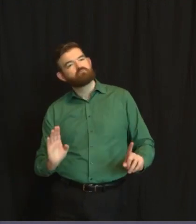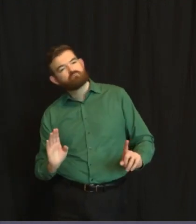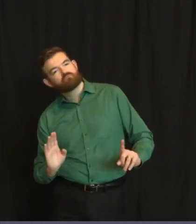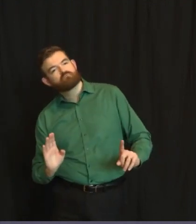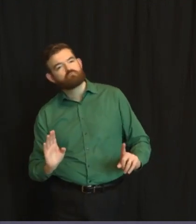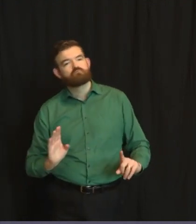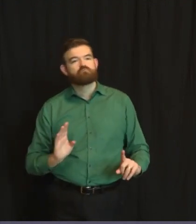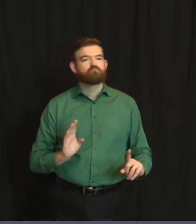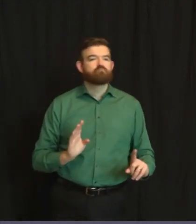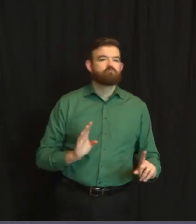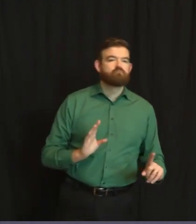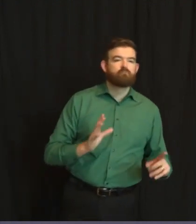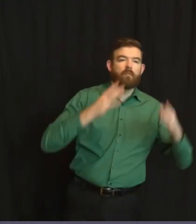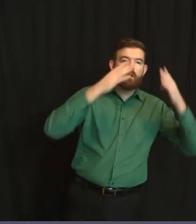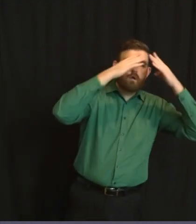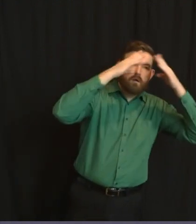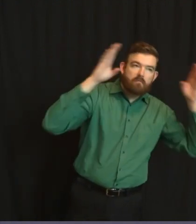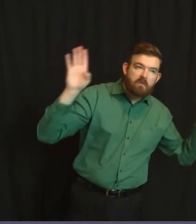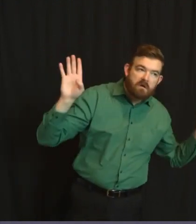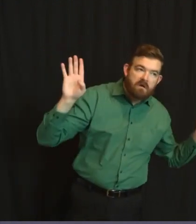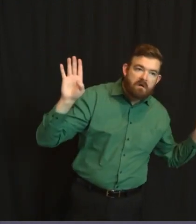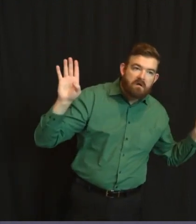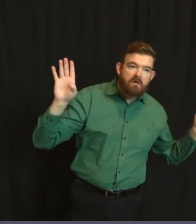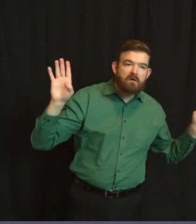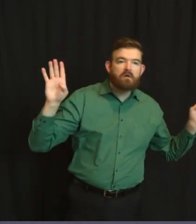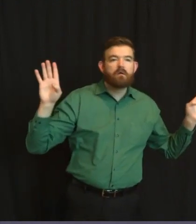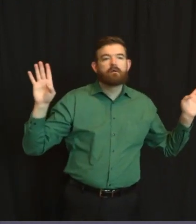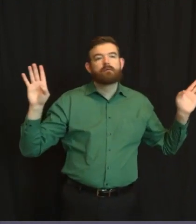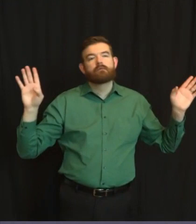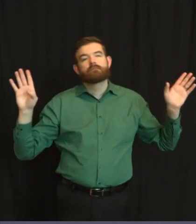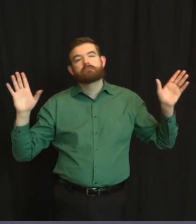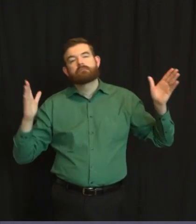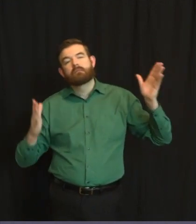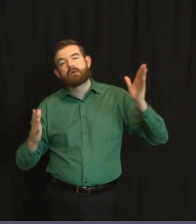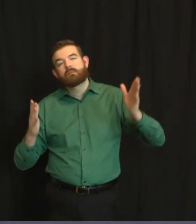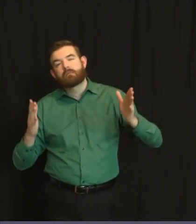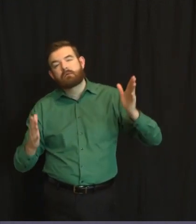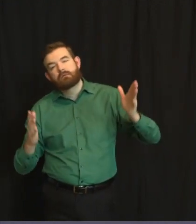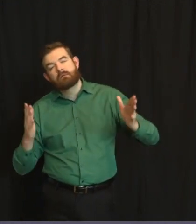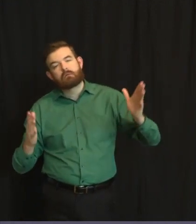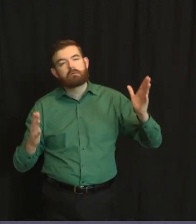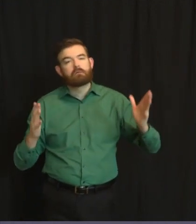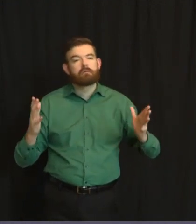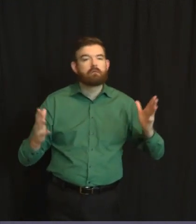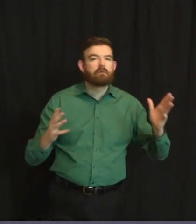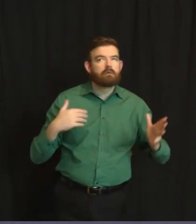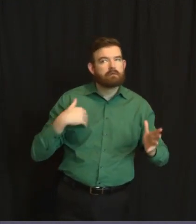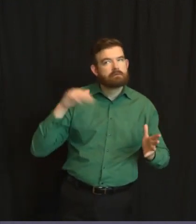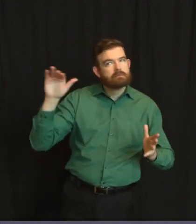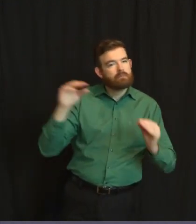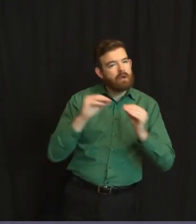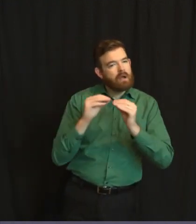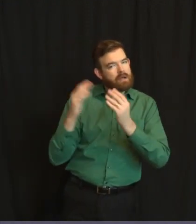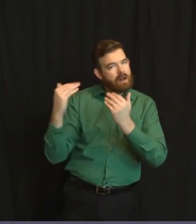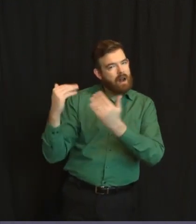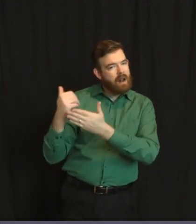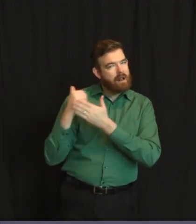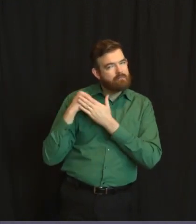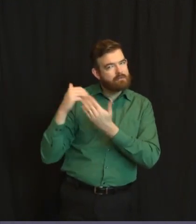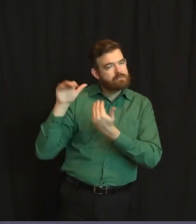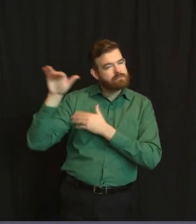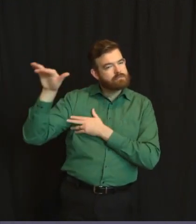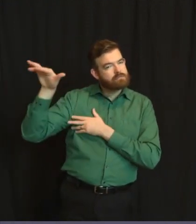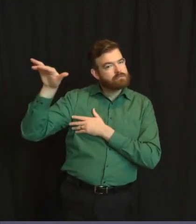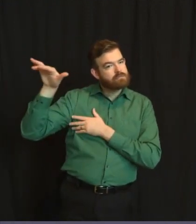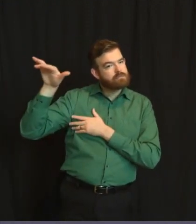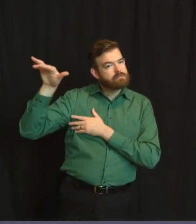open and receptive, but there's, we're going to still have a where's the beef moment here until this actually gets across the goal line. And